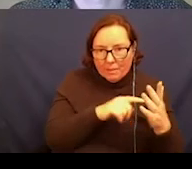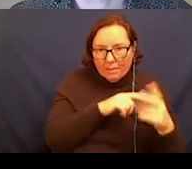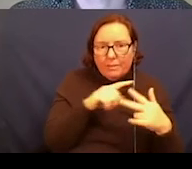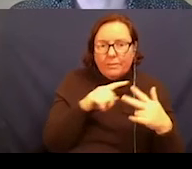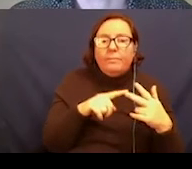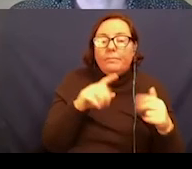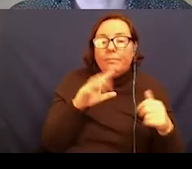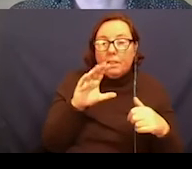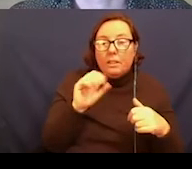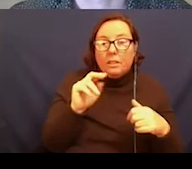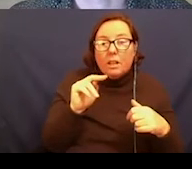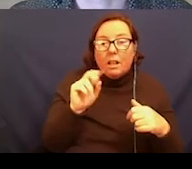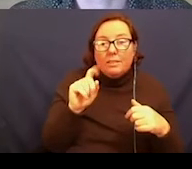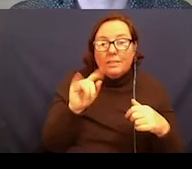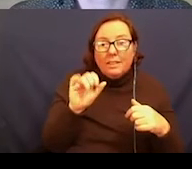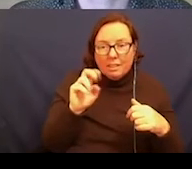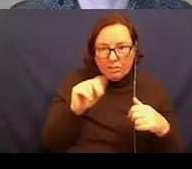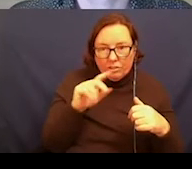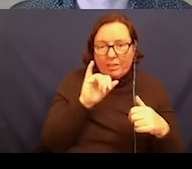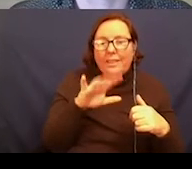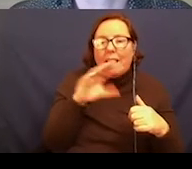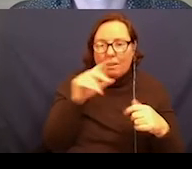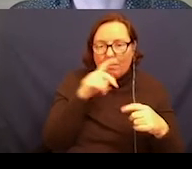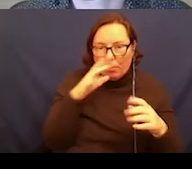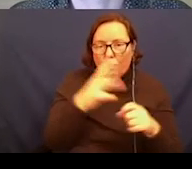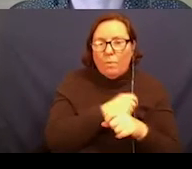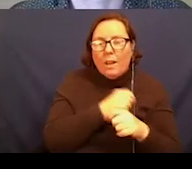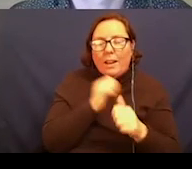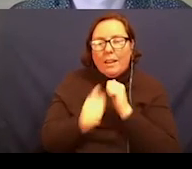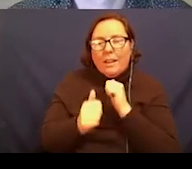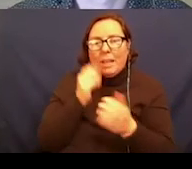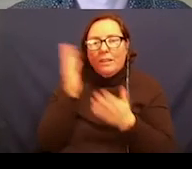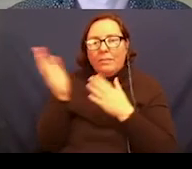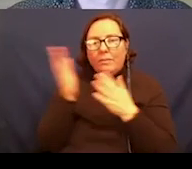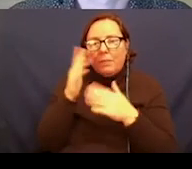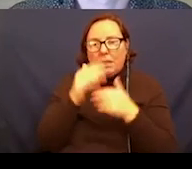Constellation was the electric supplier that won the city's competitive bidding process.